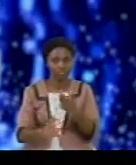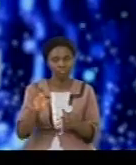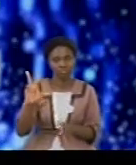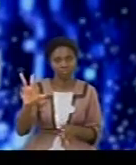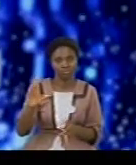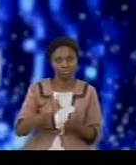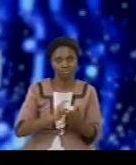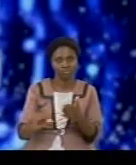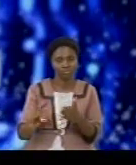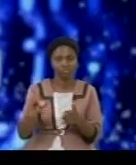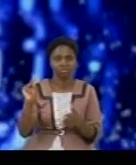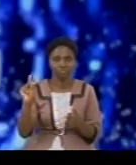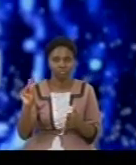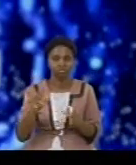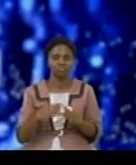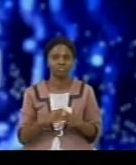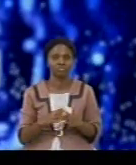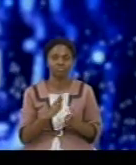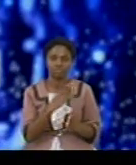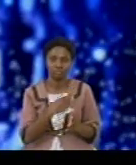verse 20 and verse